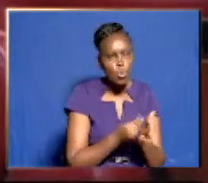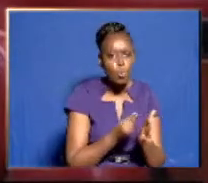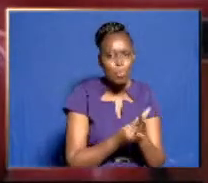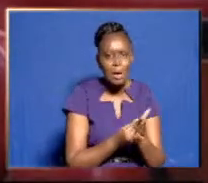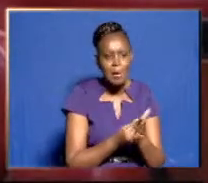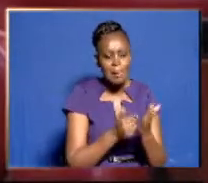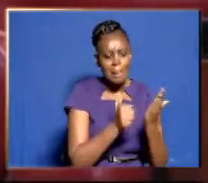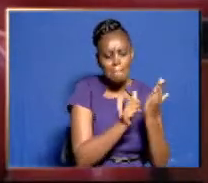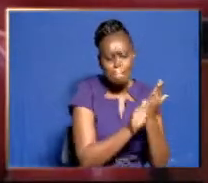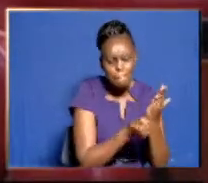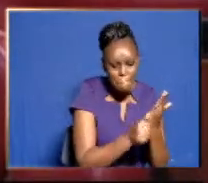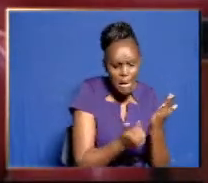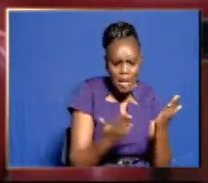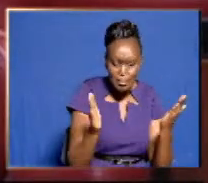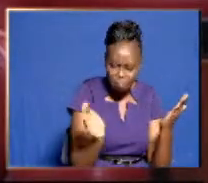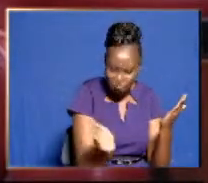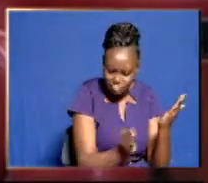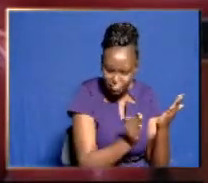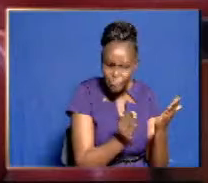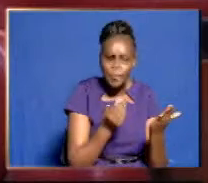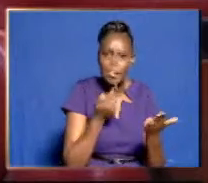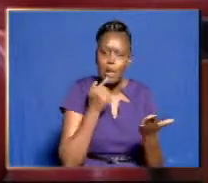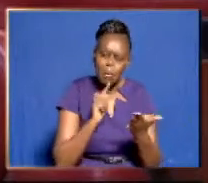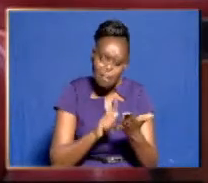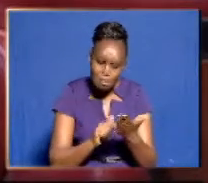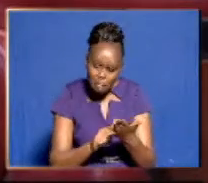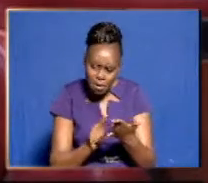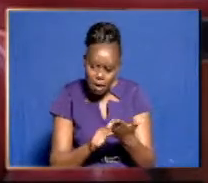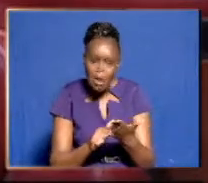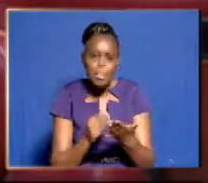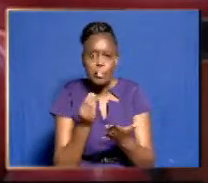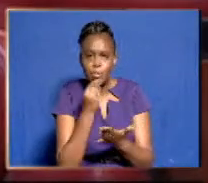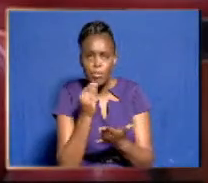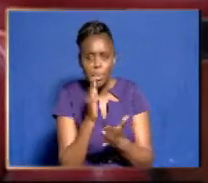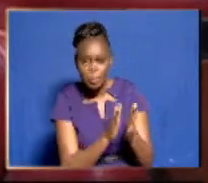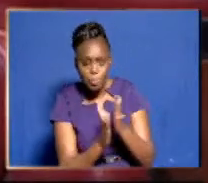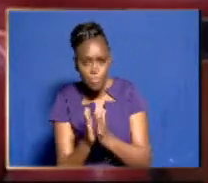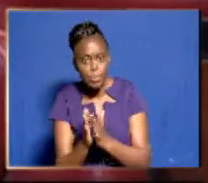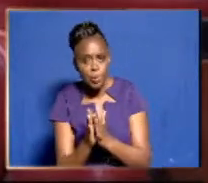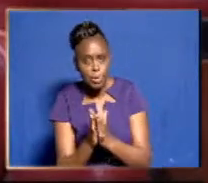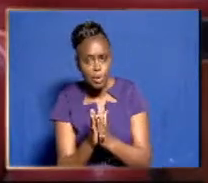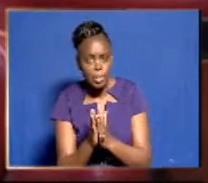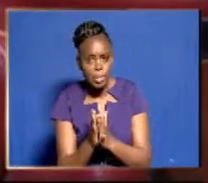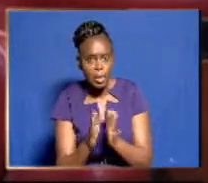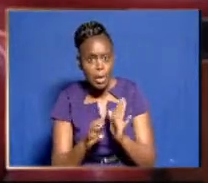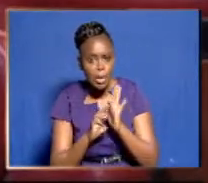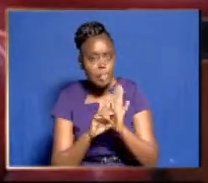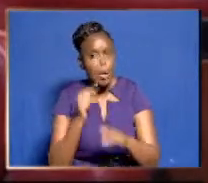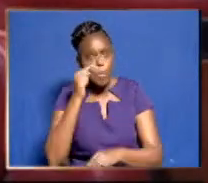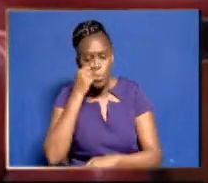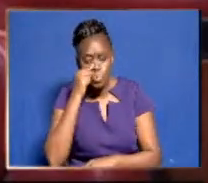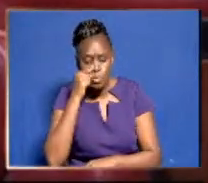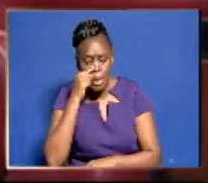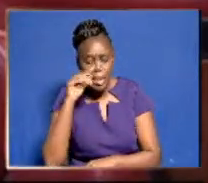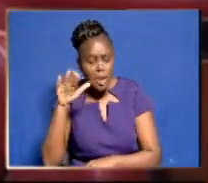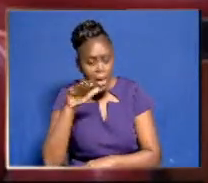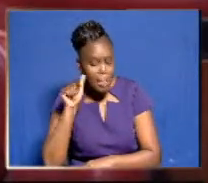maize, the feeding programs that we have had in counties such as Turkana, there are areas